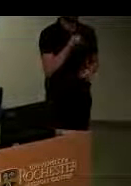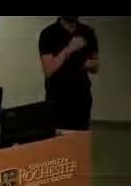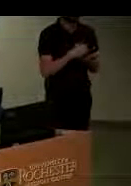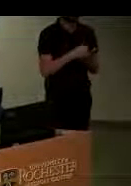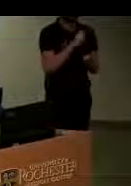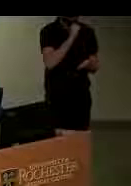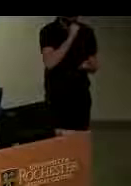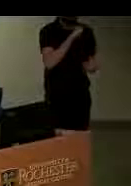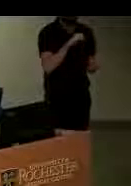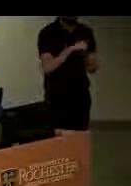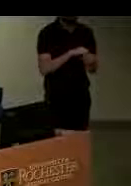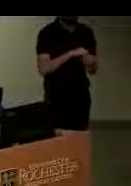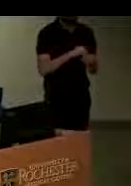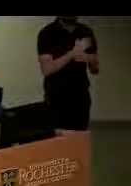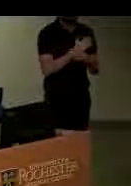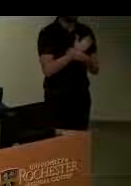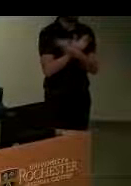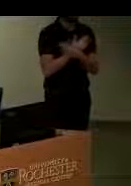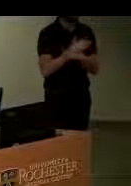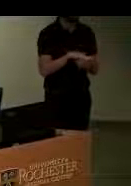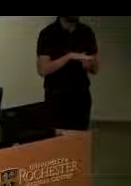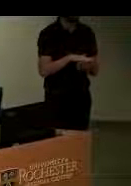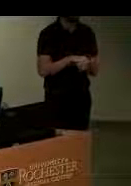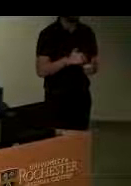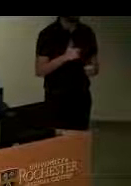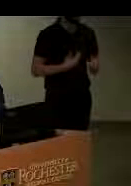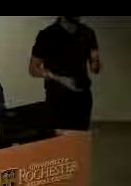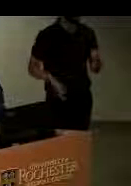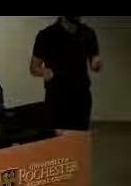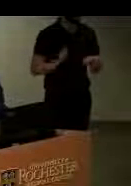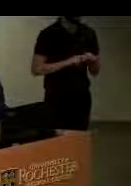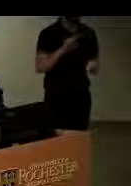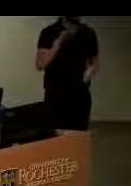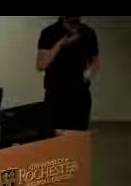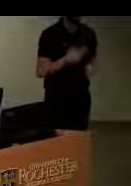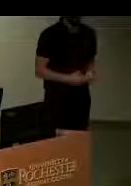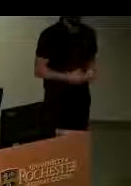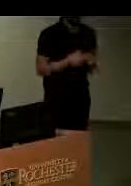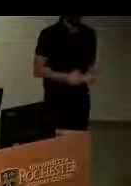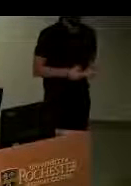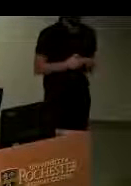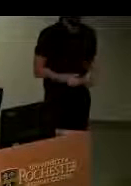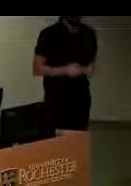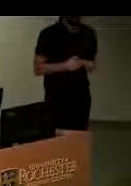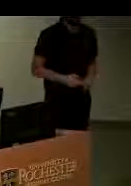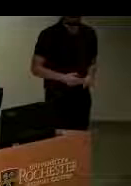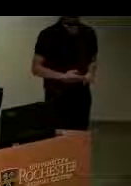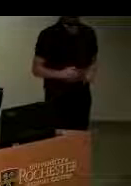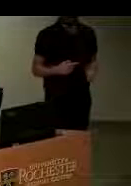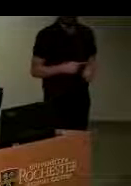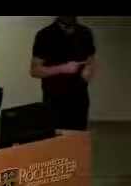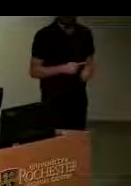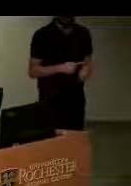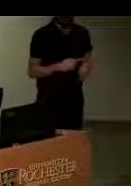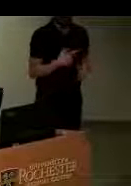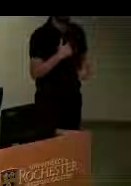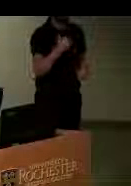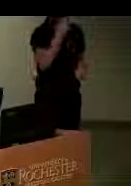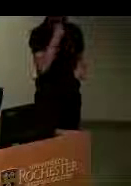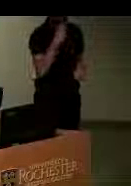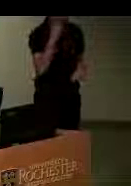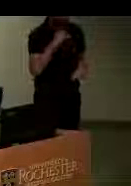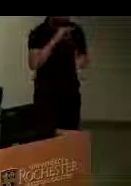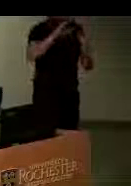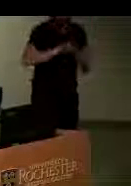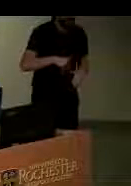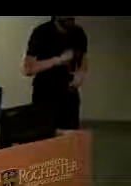the residence lounge. I gained 35 pounds because I substituted eating ice cream for sleeping.